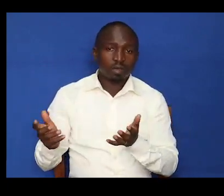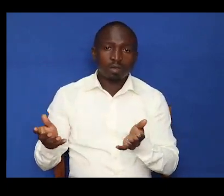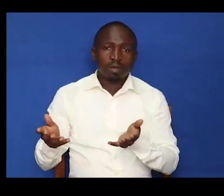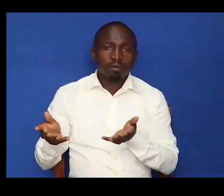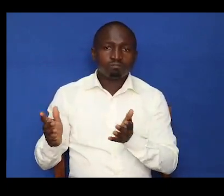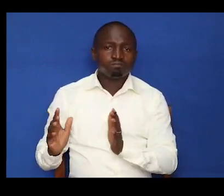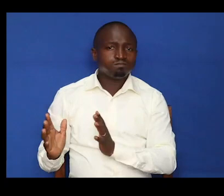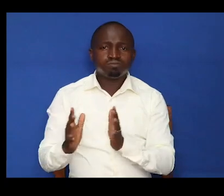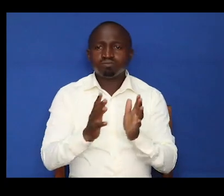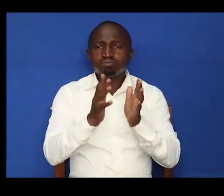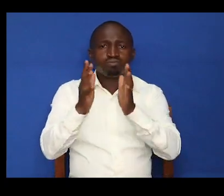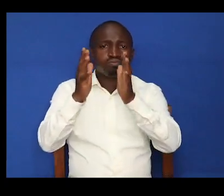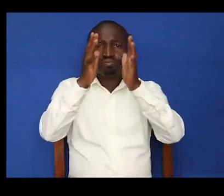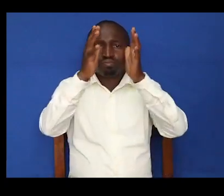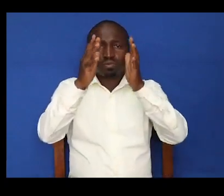evaporation.